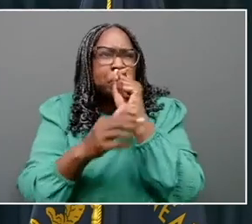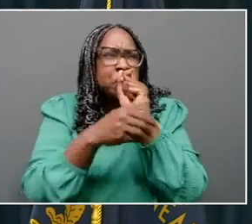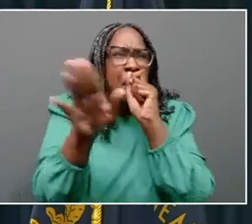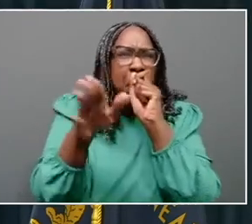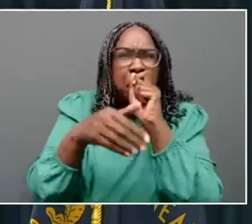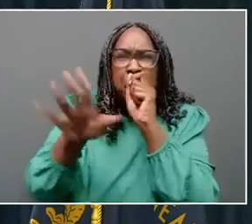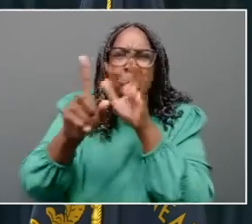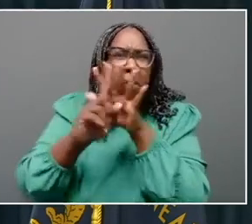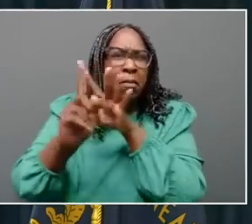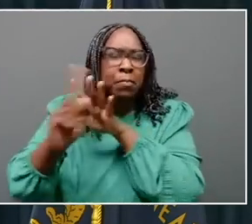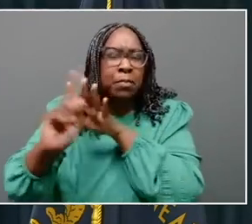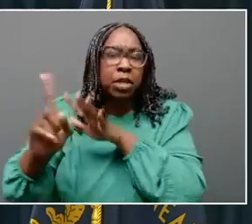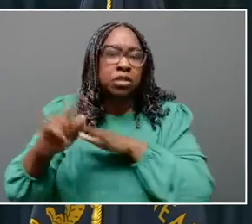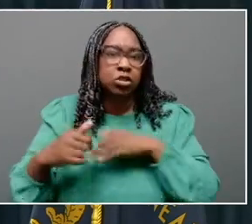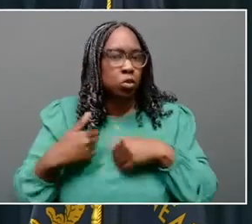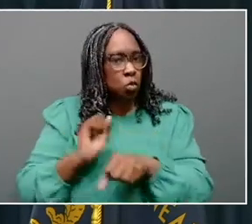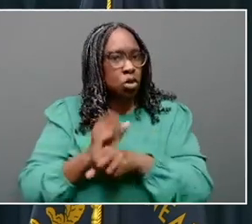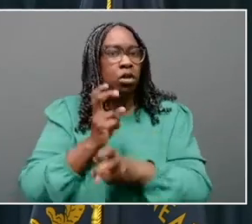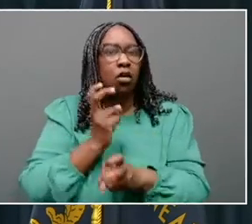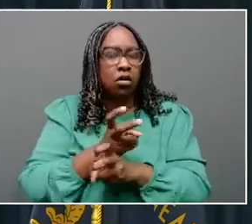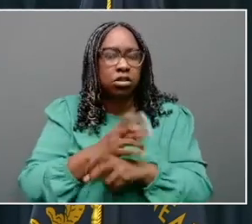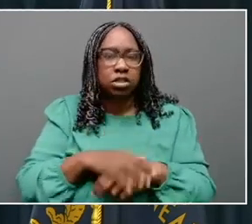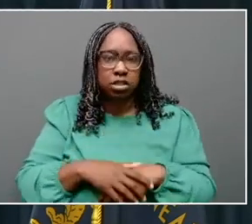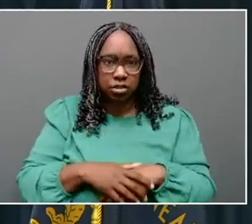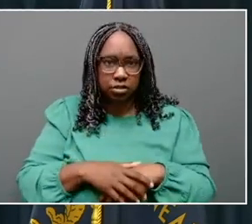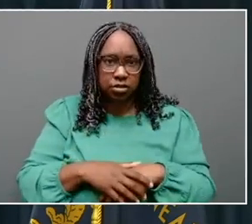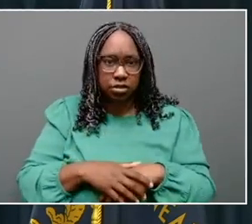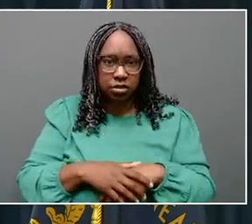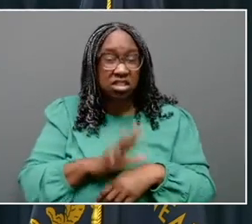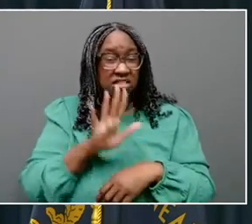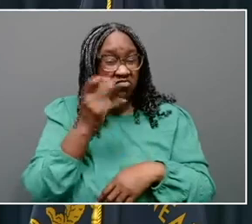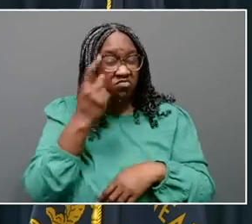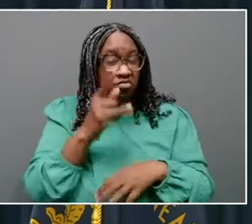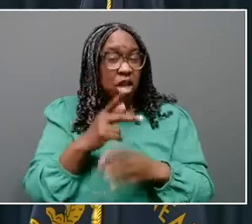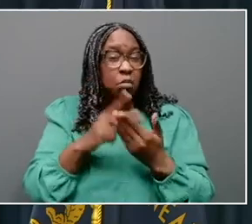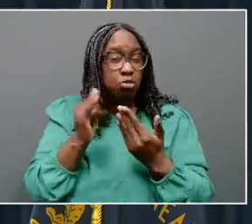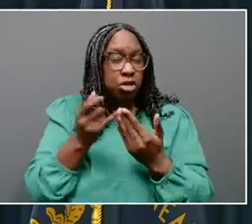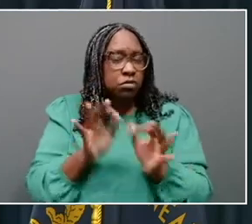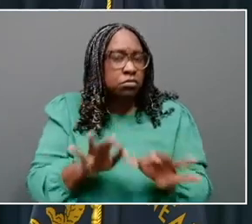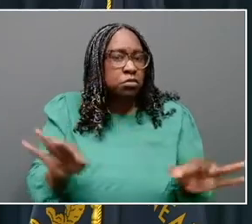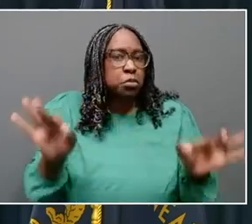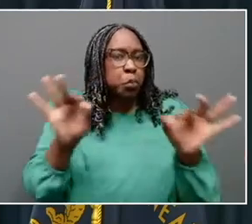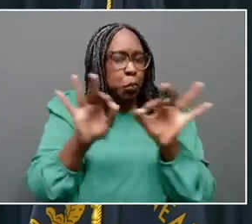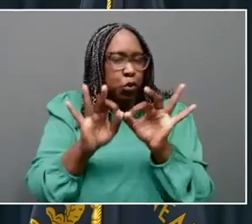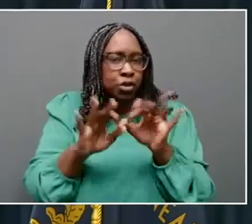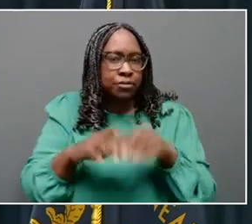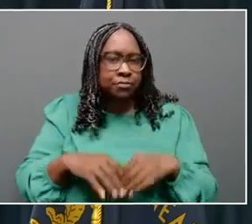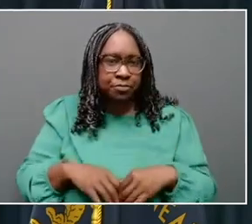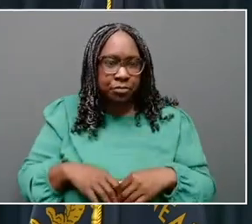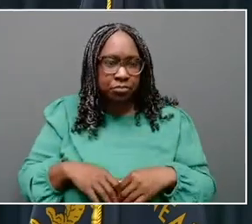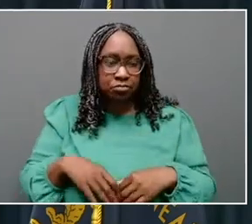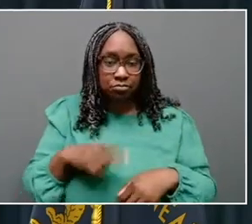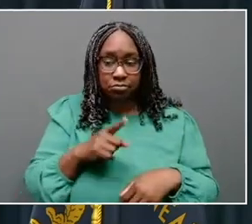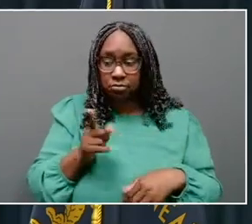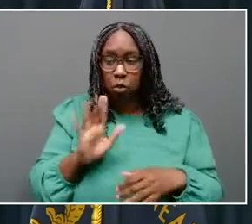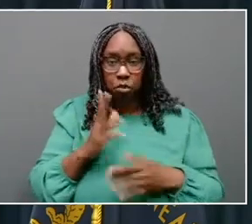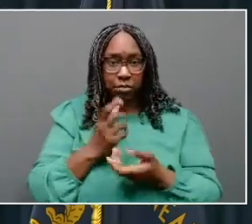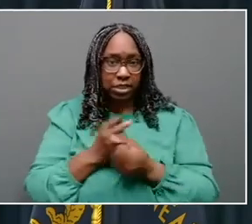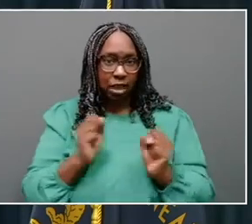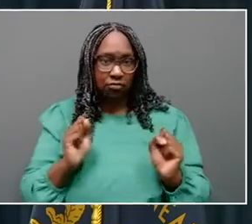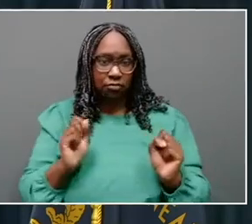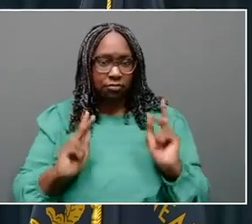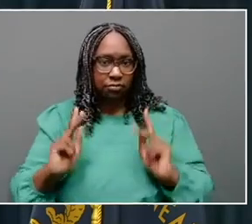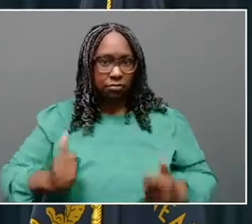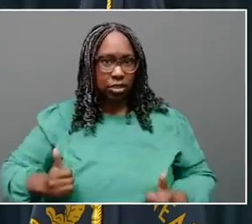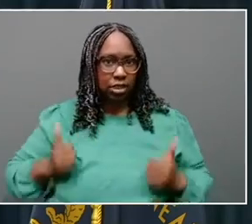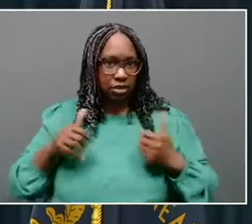same time. This is an incredibly important project that is going to create safety for the individuals that live in that